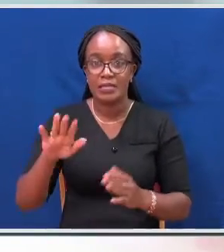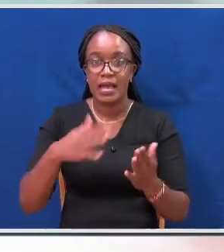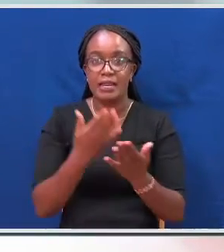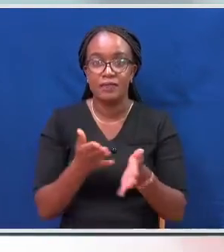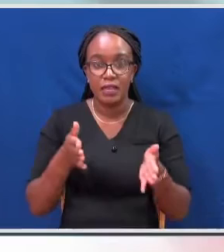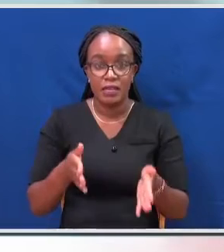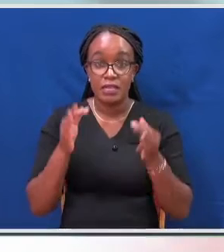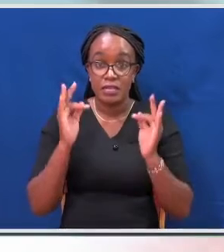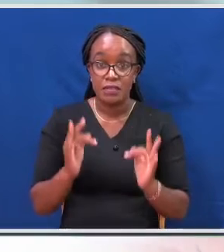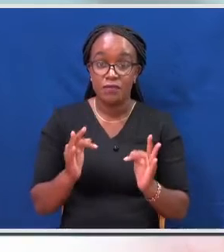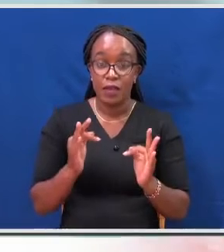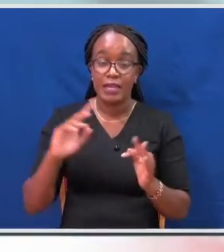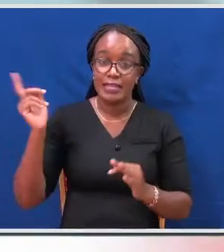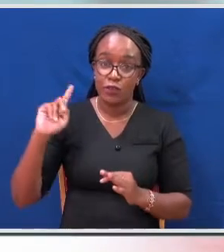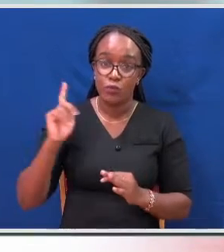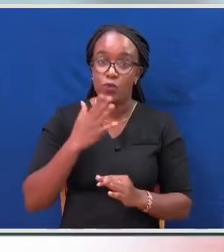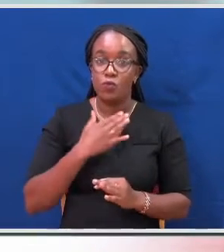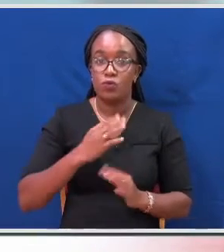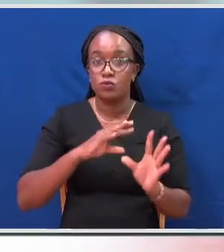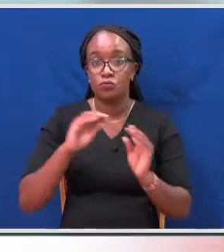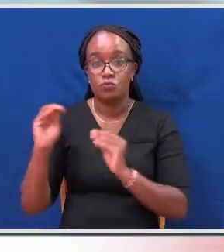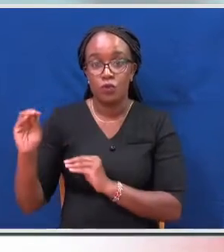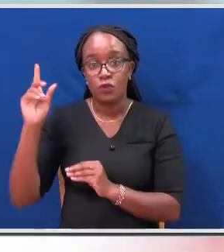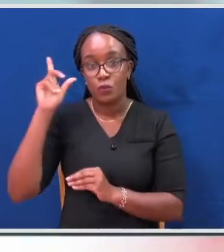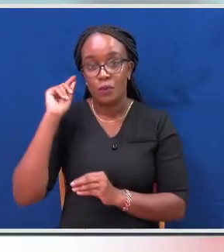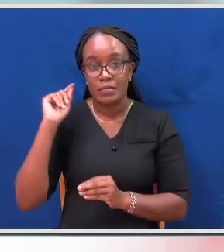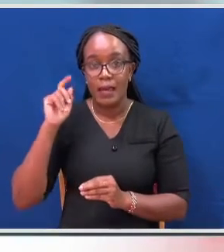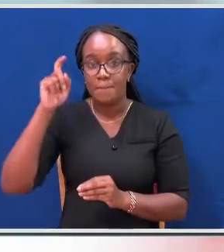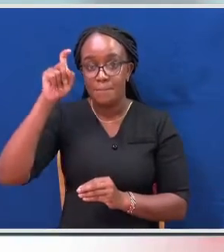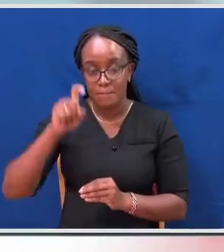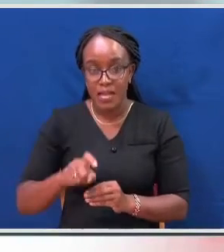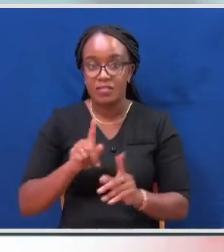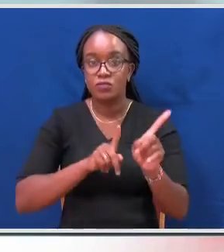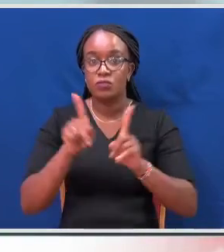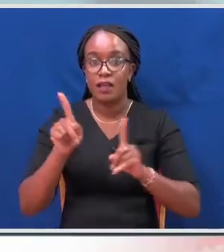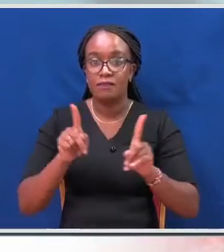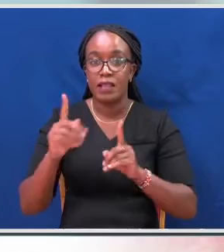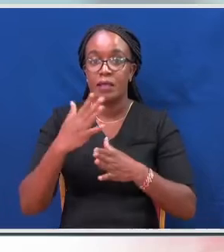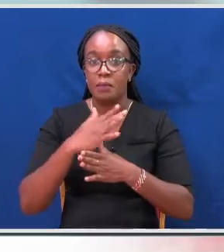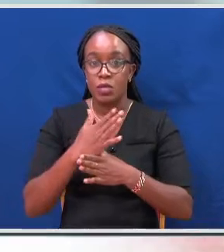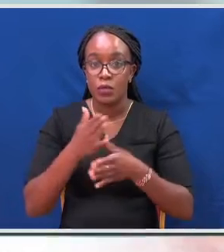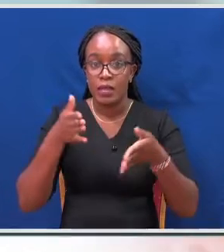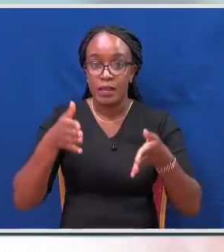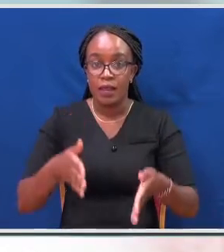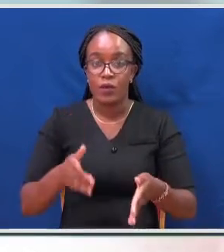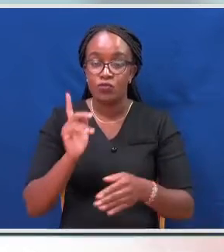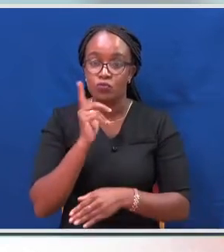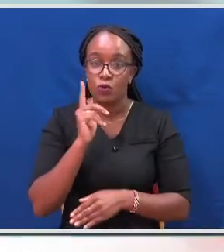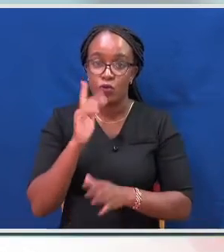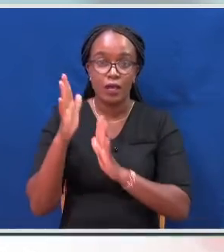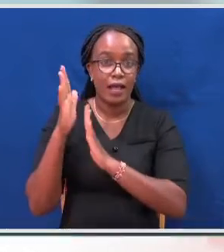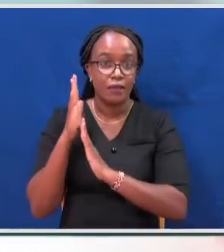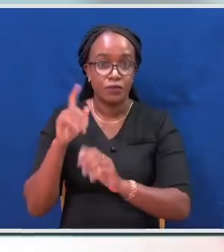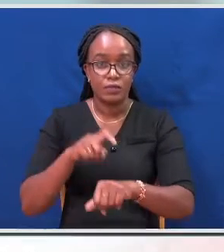and wishes to move to Mombasa, he should also be able to move between now and tomorrow curfew time. I think that is very